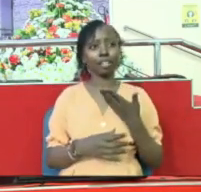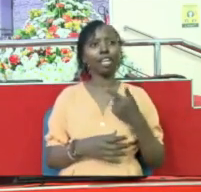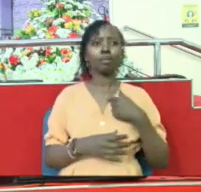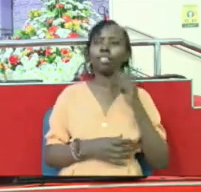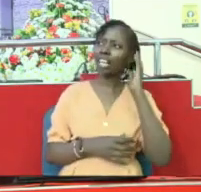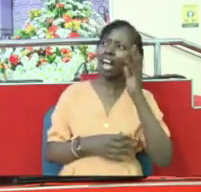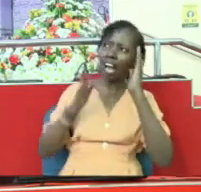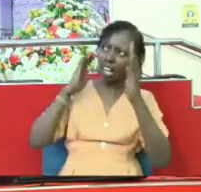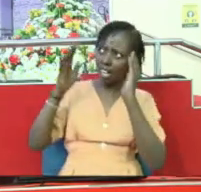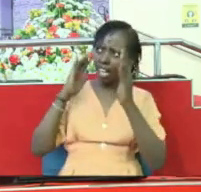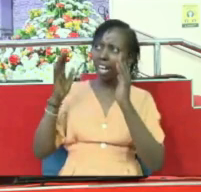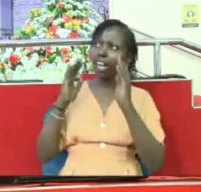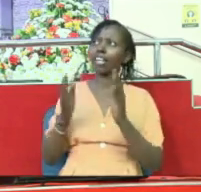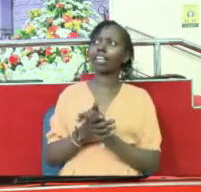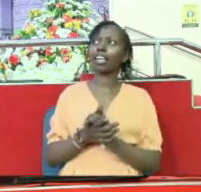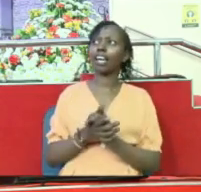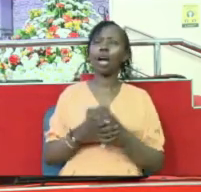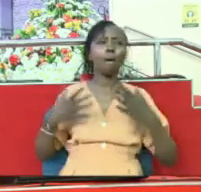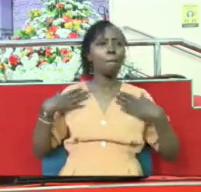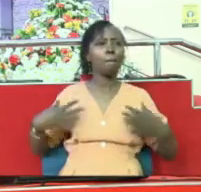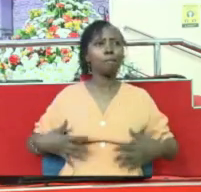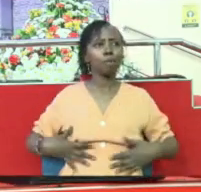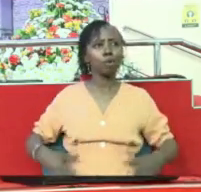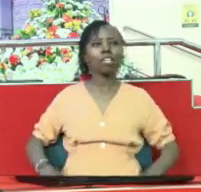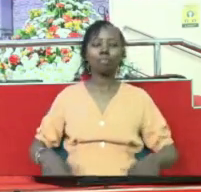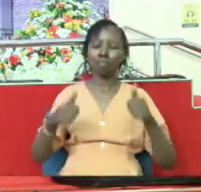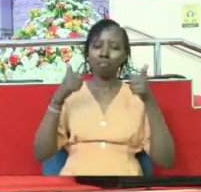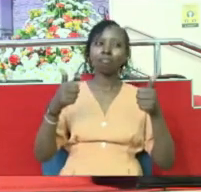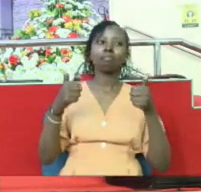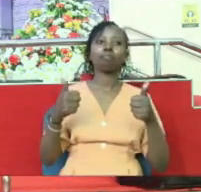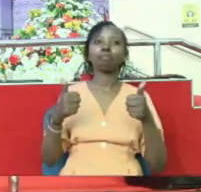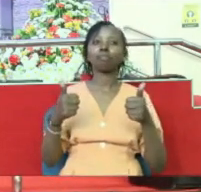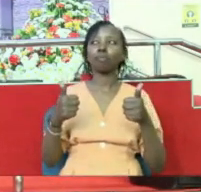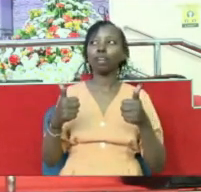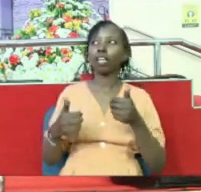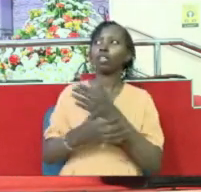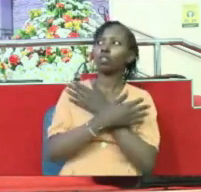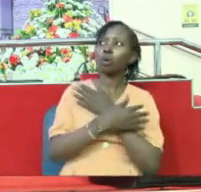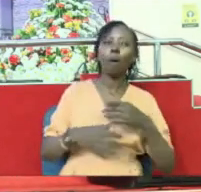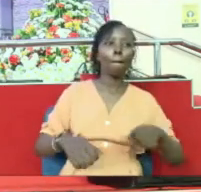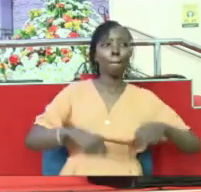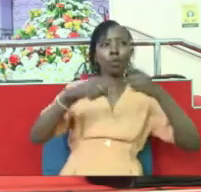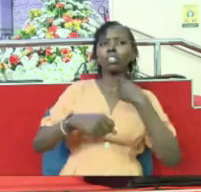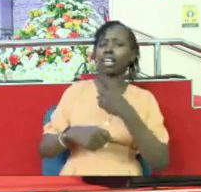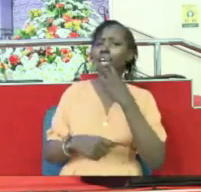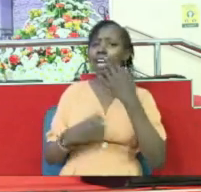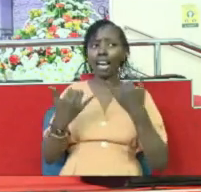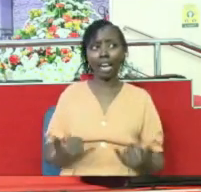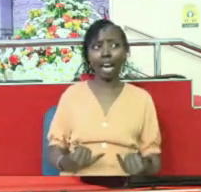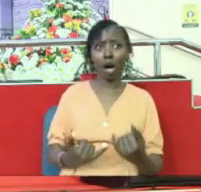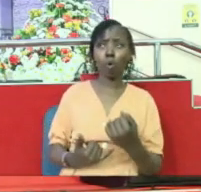Ha, ngona mwili sawa. Eh, kama mwili iko sawa? Akanambia saa hii ni saa 3. And he said it is